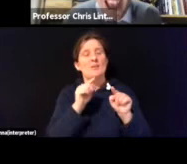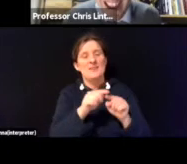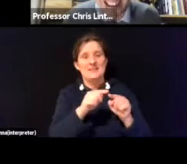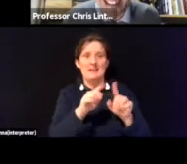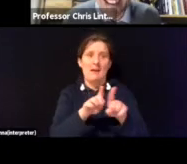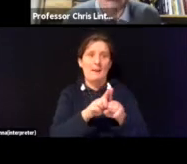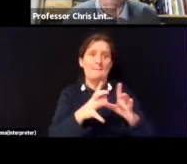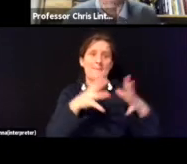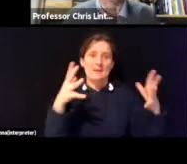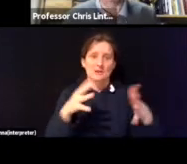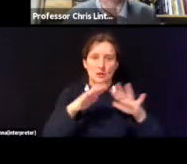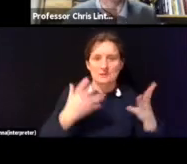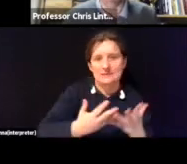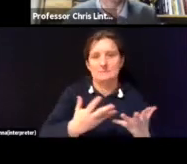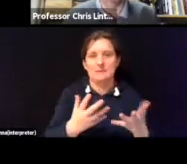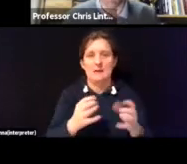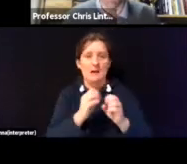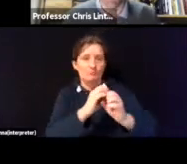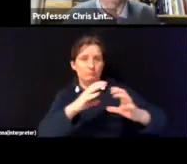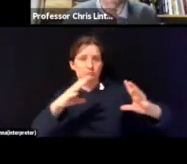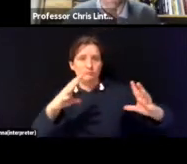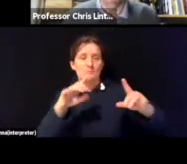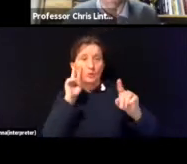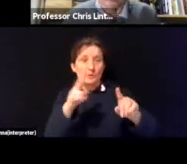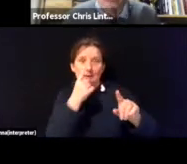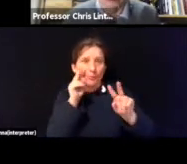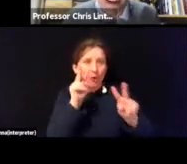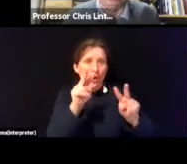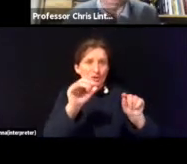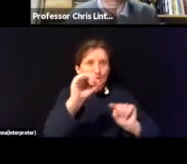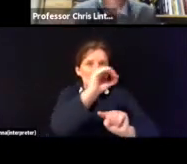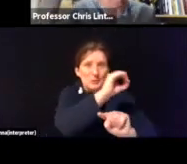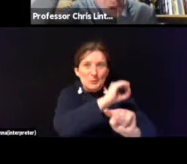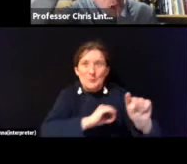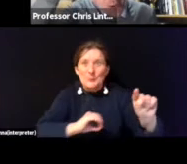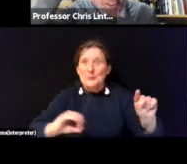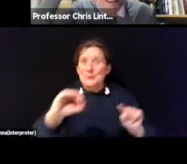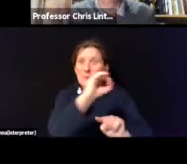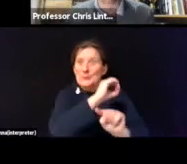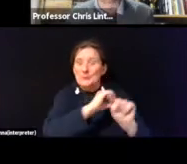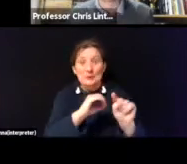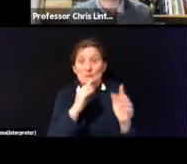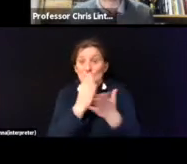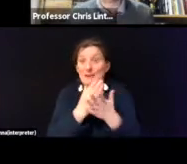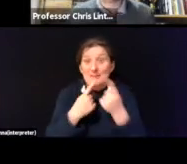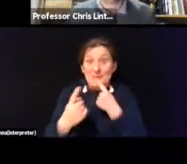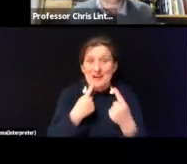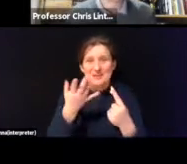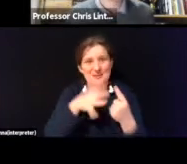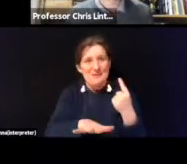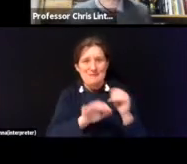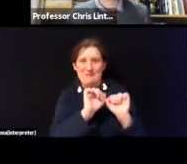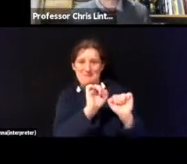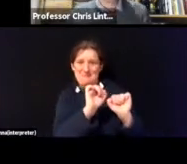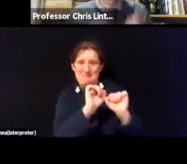system. And we get to watch them move. So this is real data from the European Southern Observatory's Very